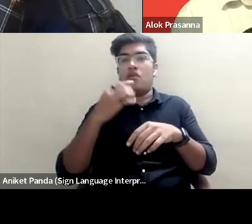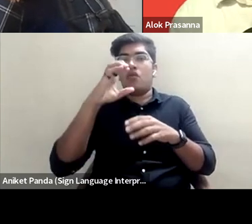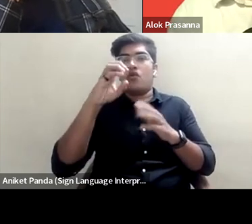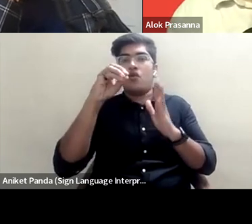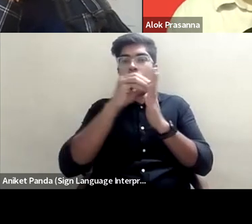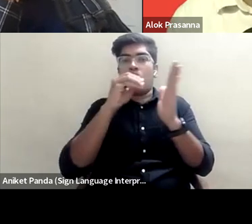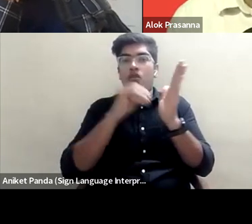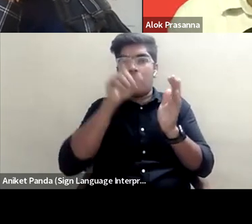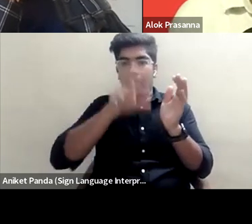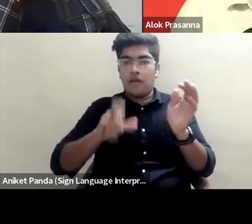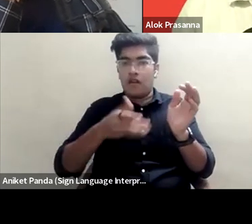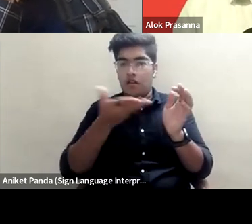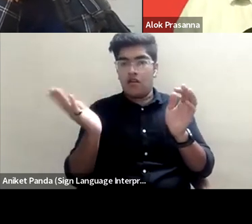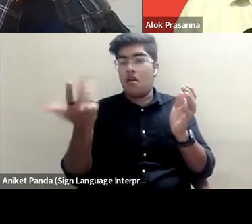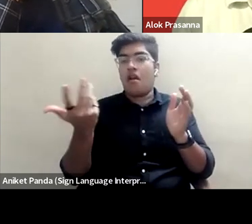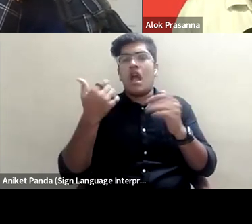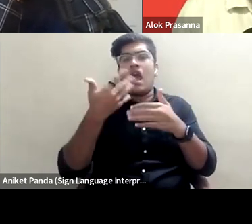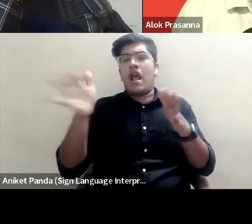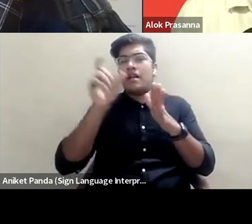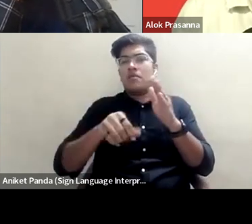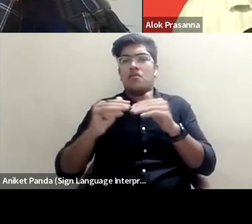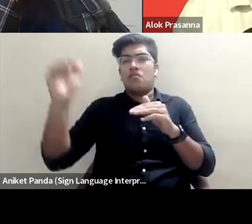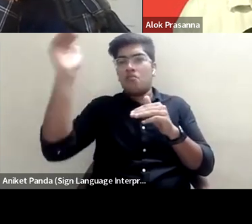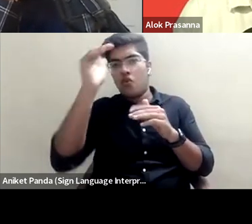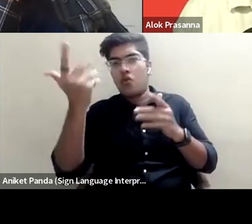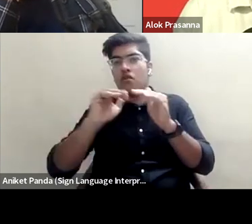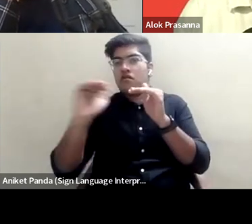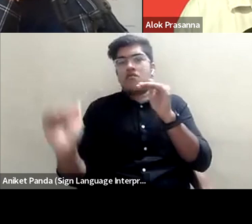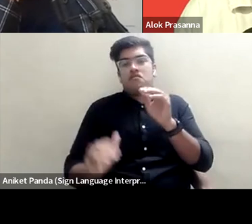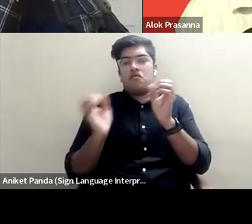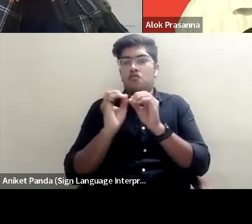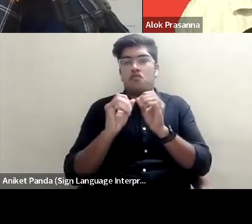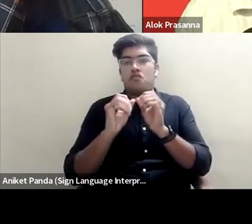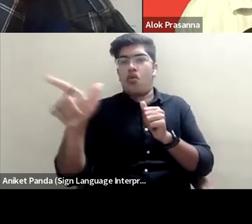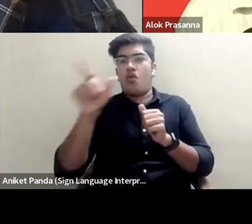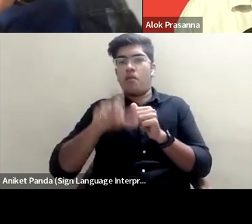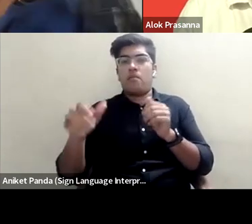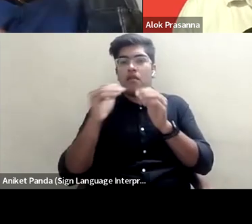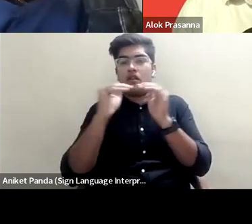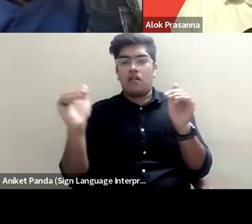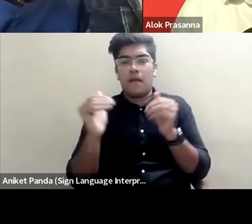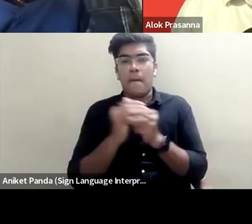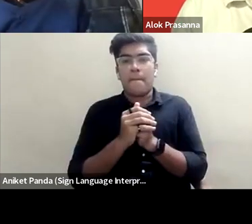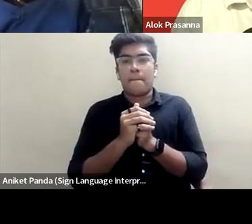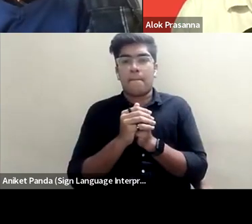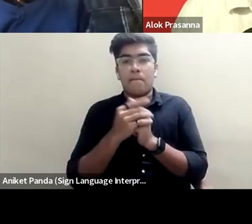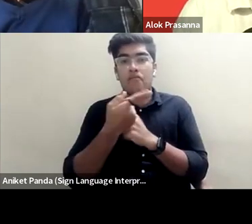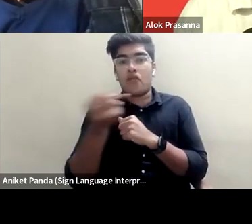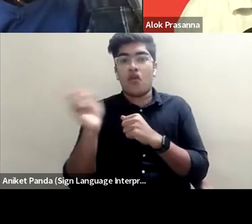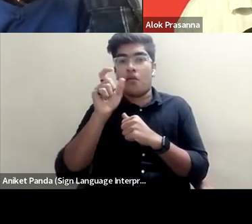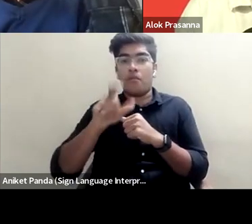No one is more and no one is less. And what they have done is,